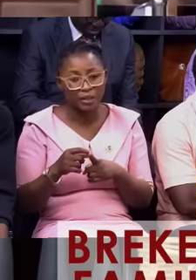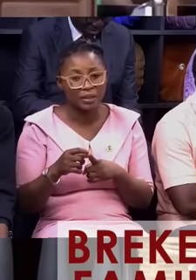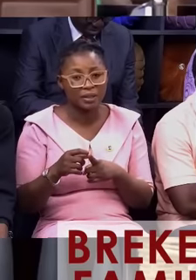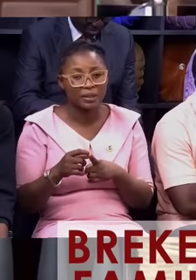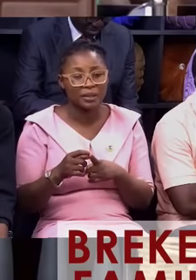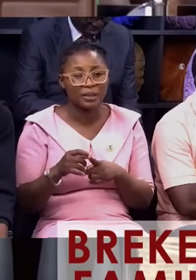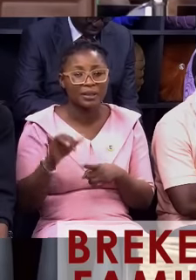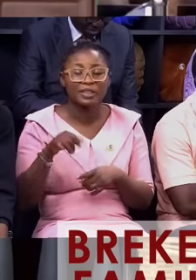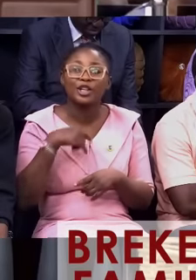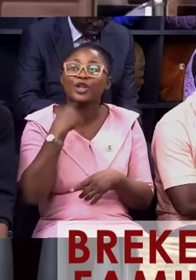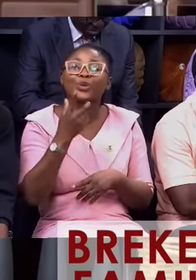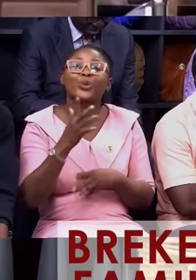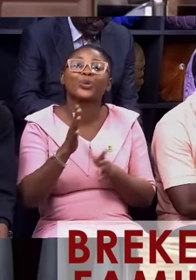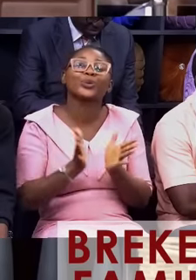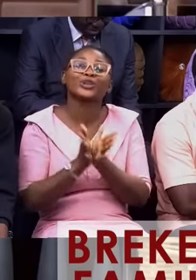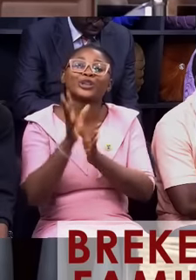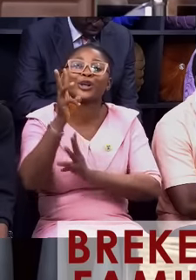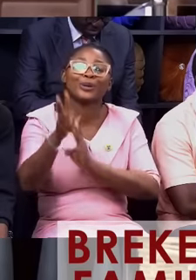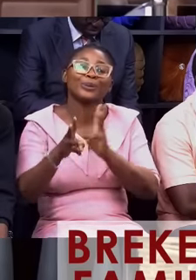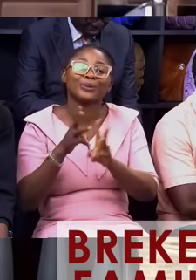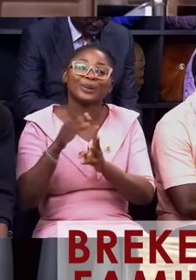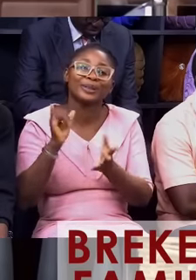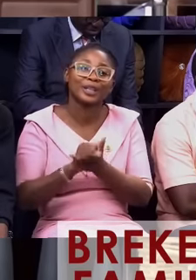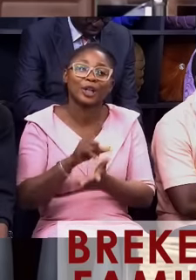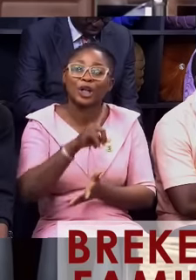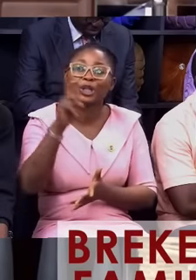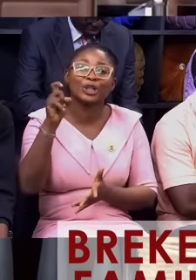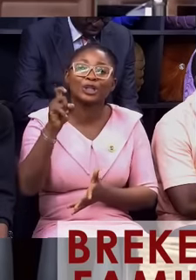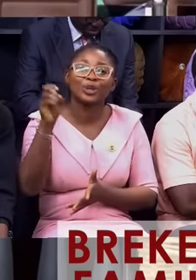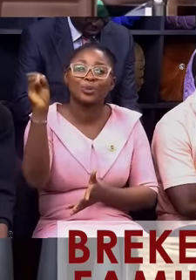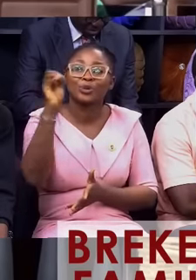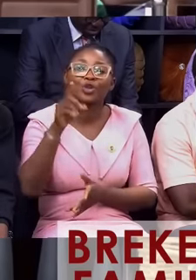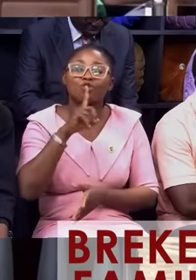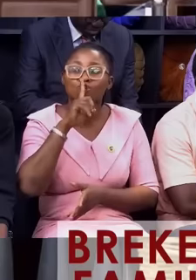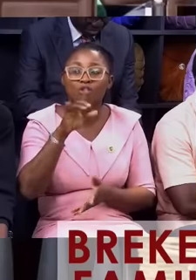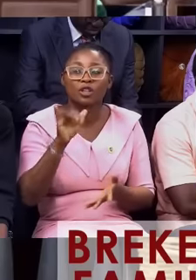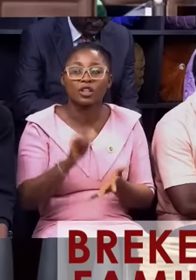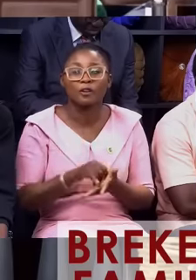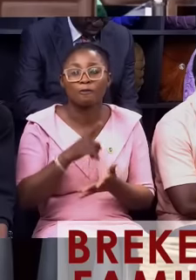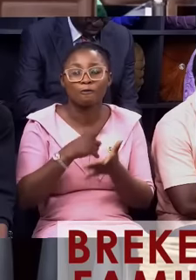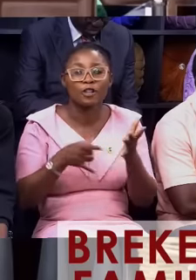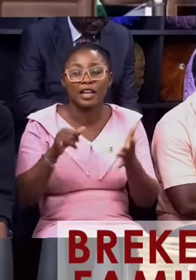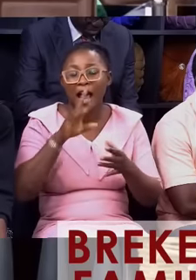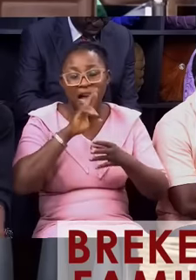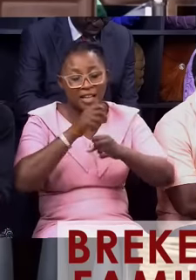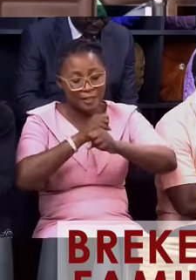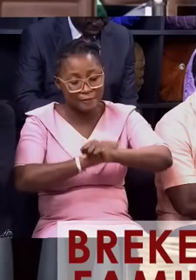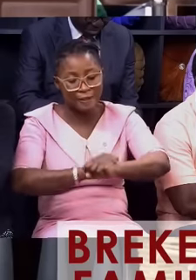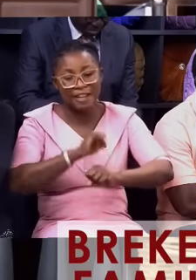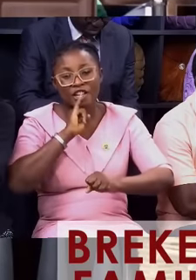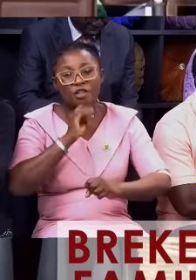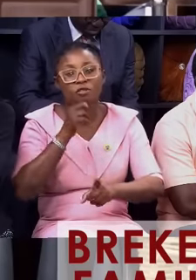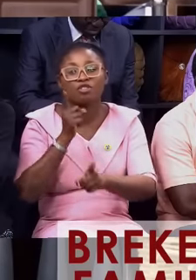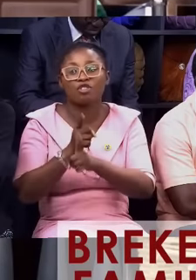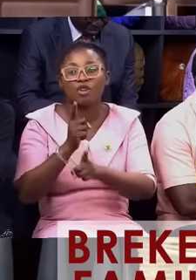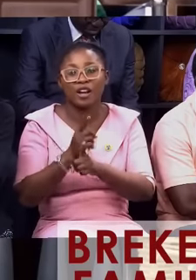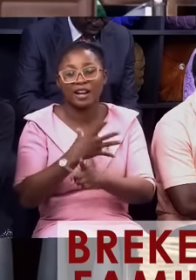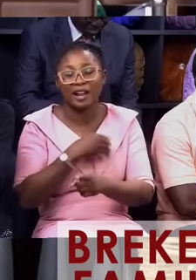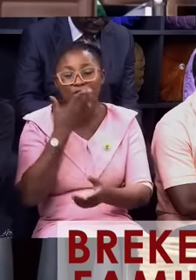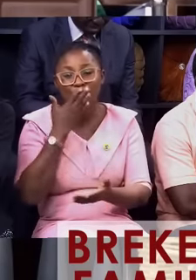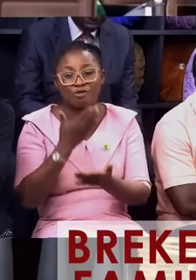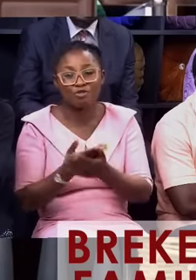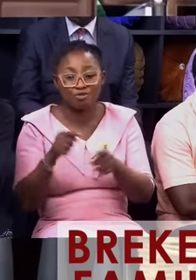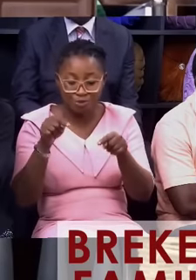lie told the whole world that yes they are 100% sure that what they are defending is correct and is